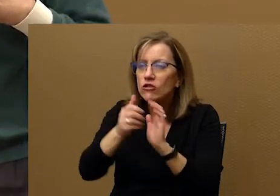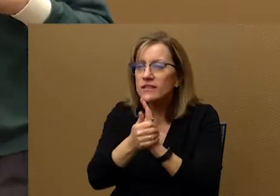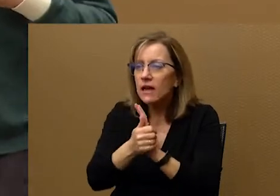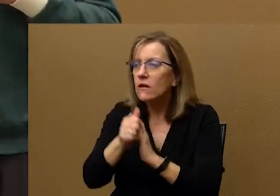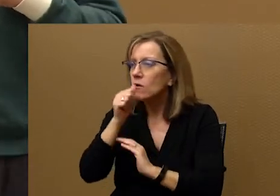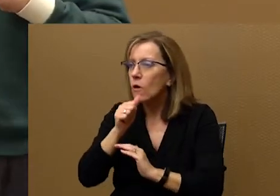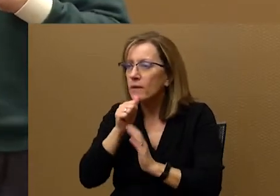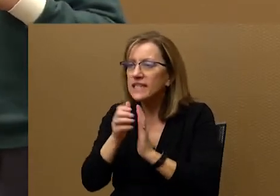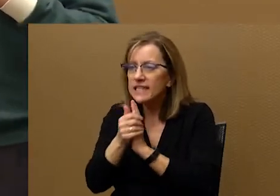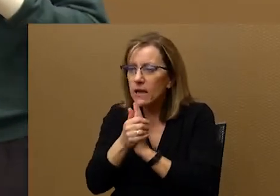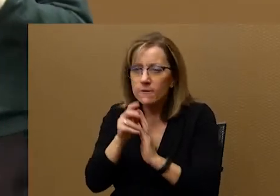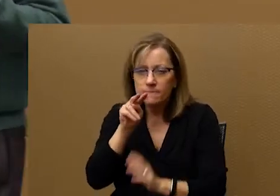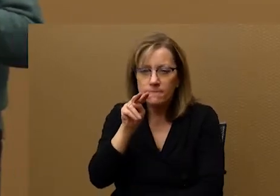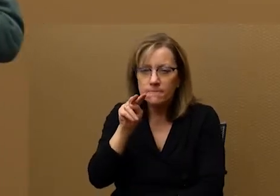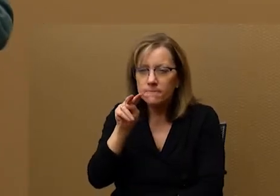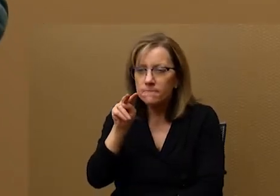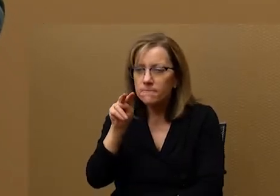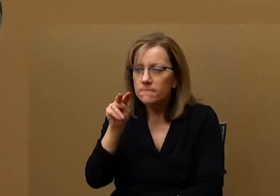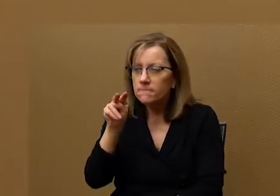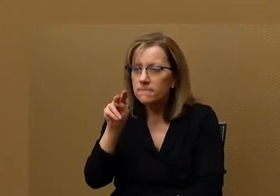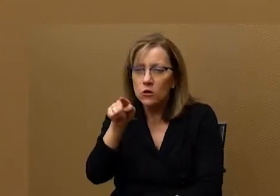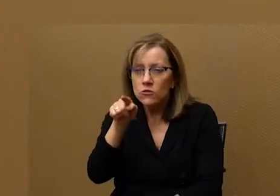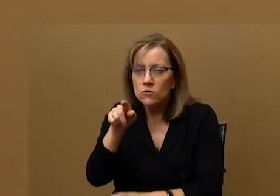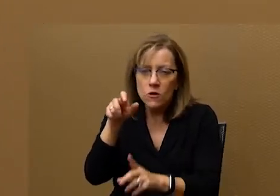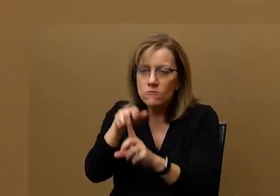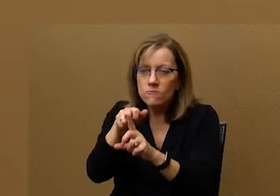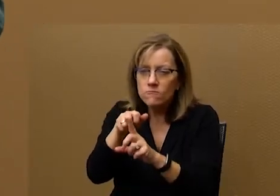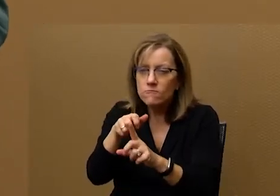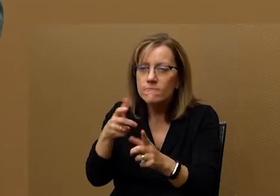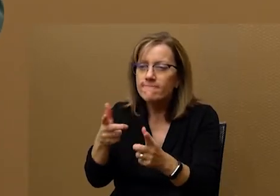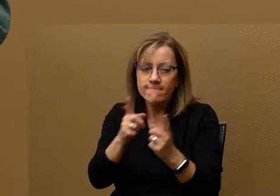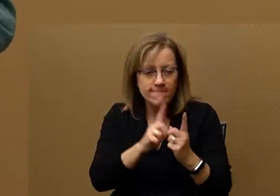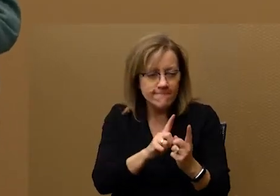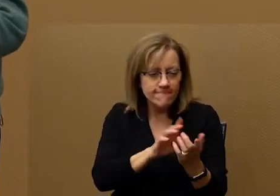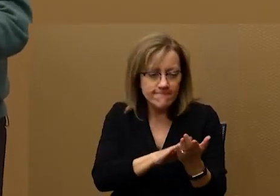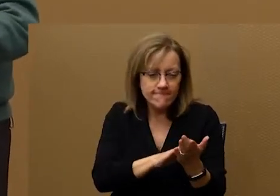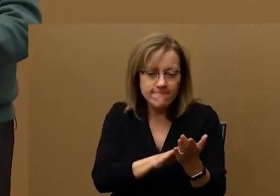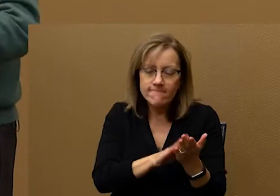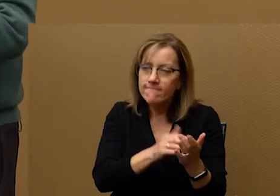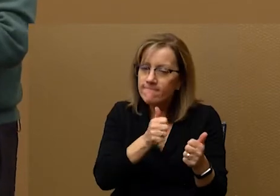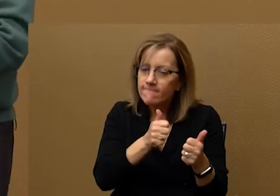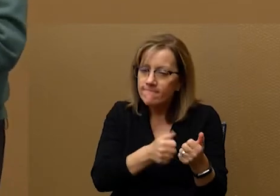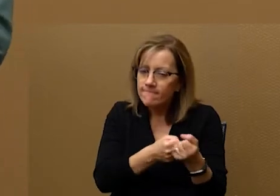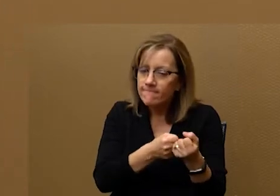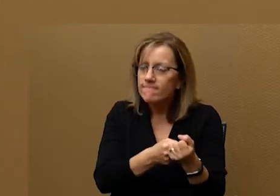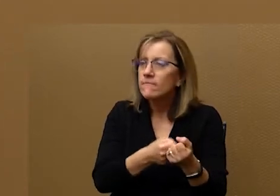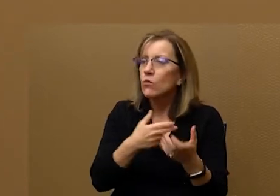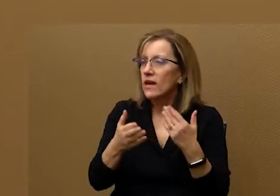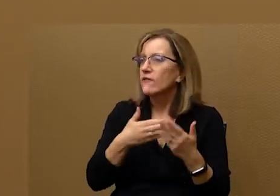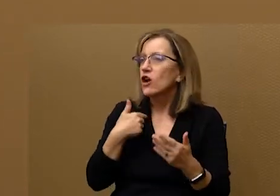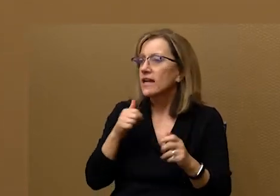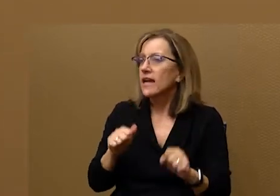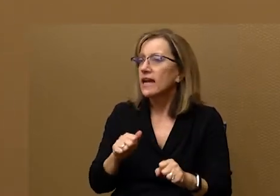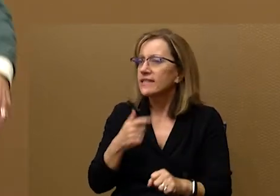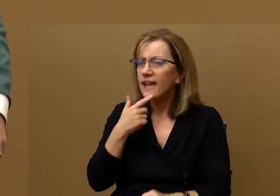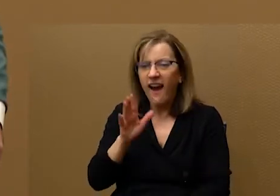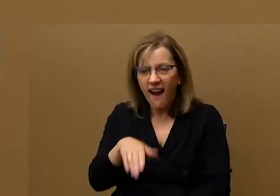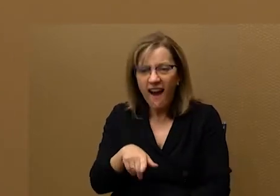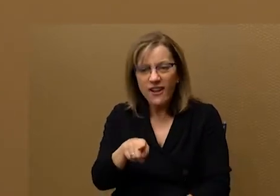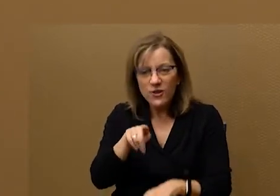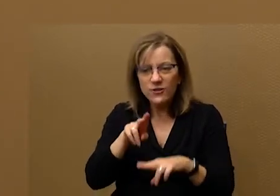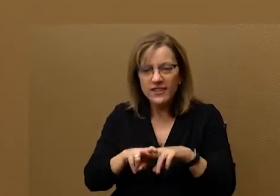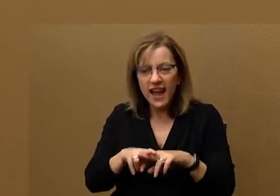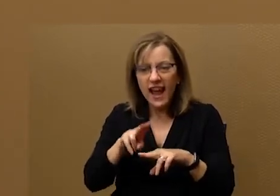that I'd want to take them aside when I could, if whatever's permitted, however I can, and say, you sat in your